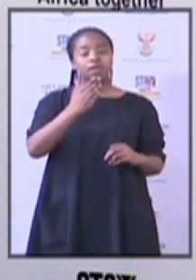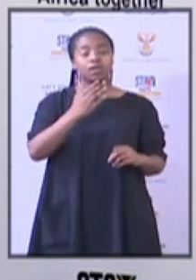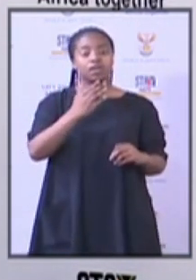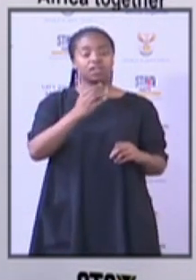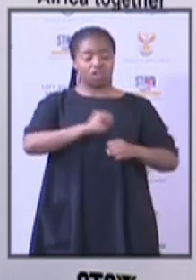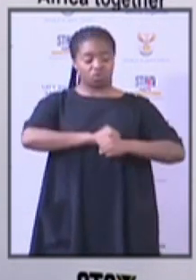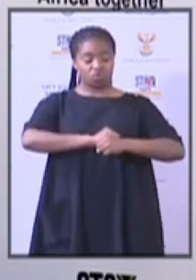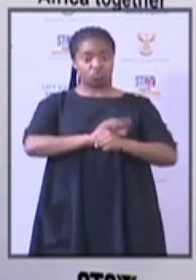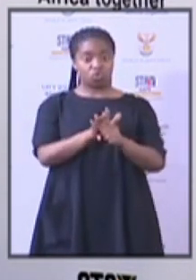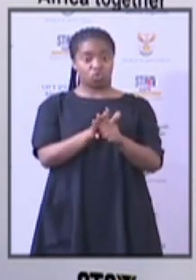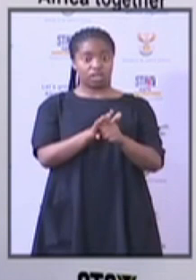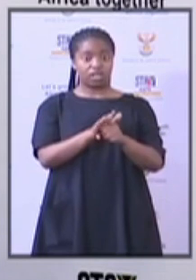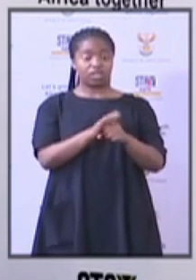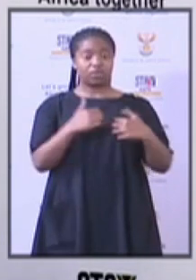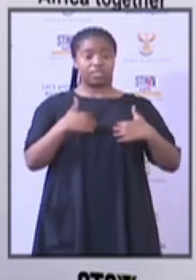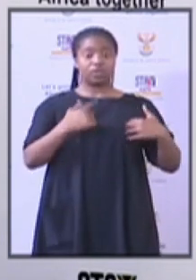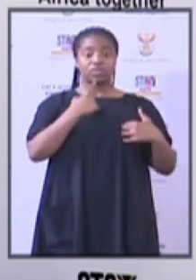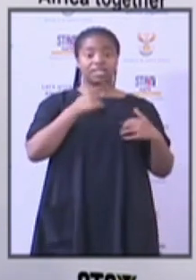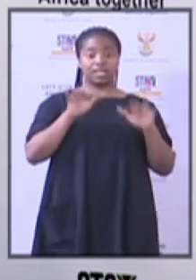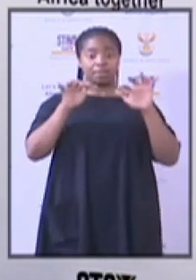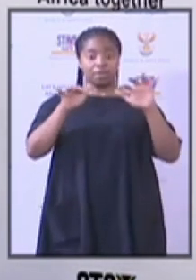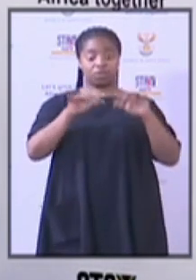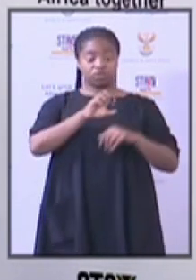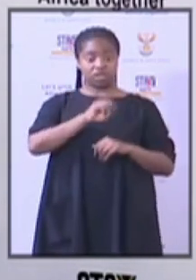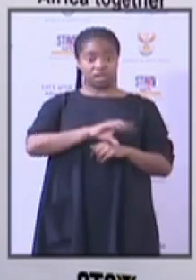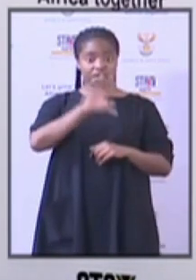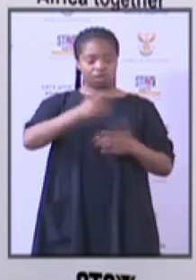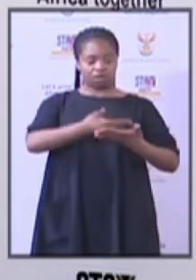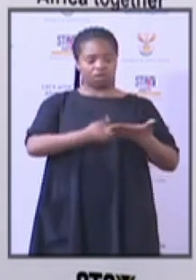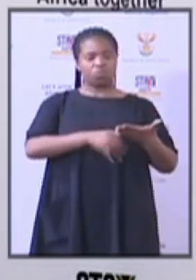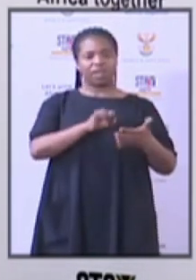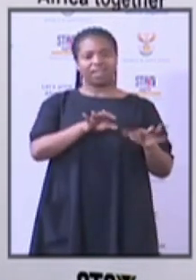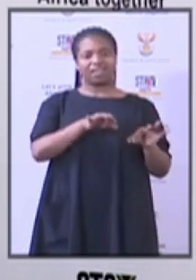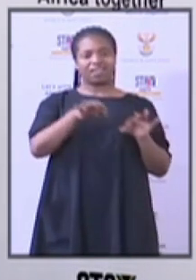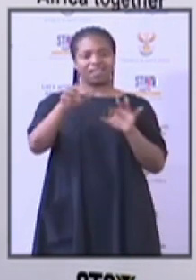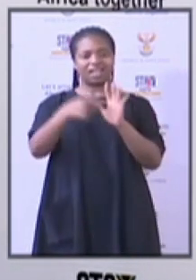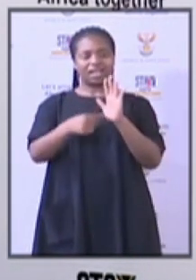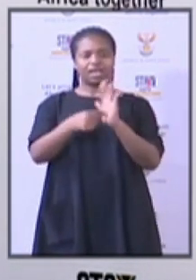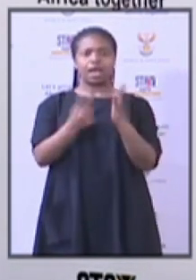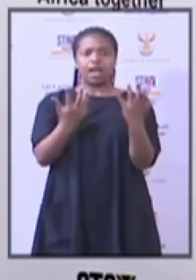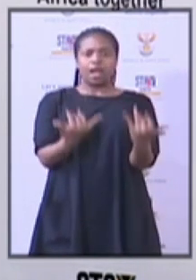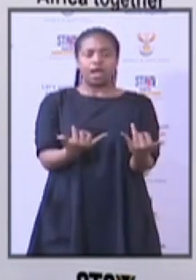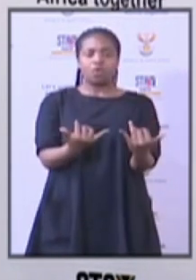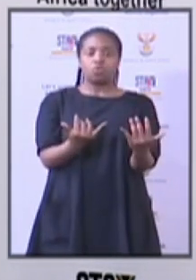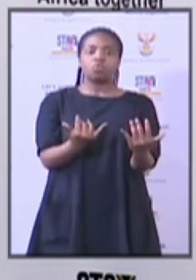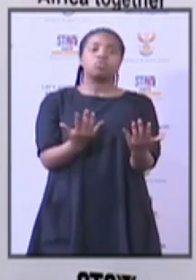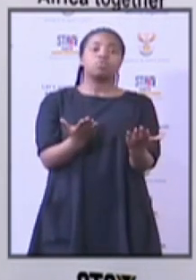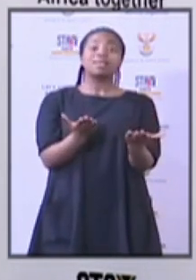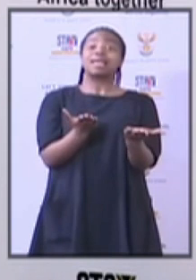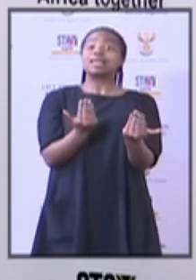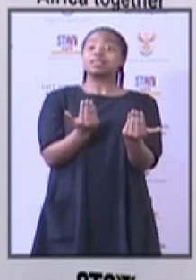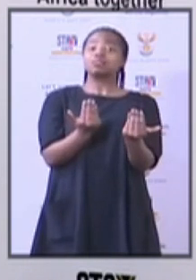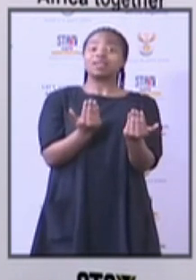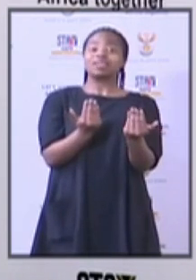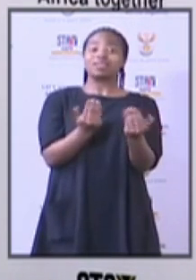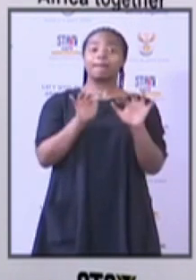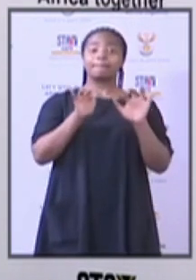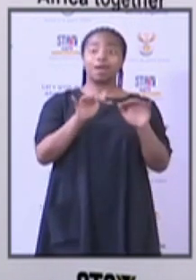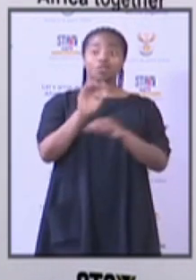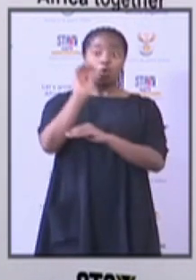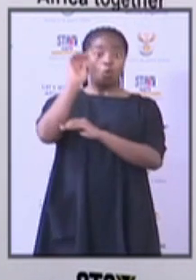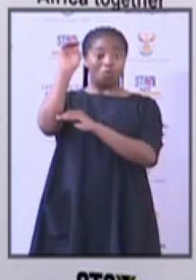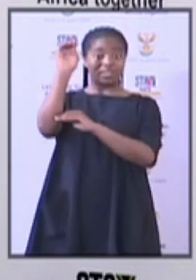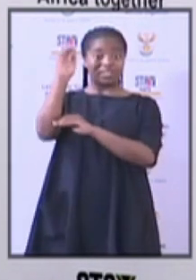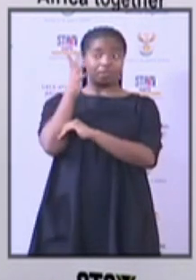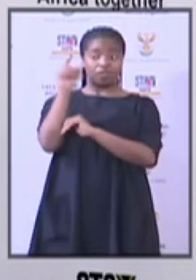COVID-19 started, we said those people who are in South Africa by permits, we can extend them. Now there is an expectation that we can